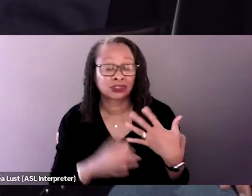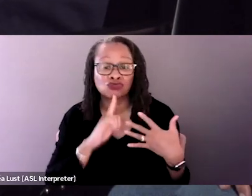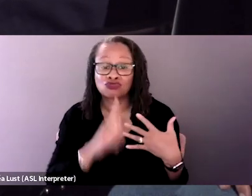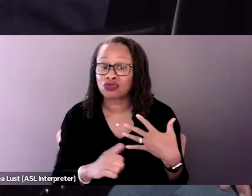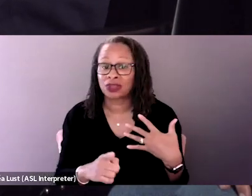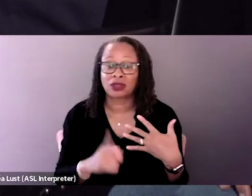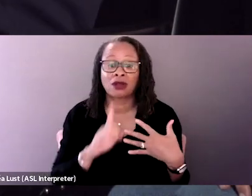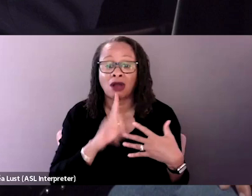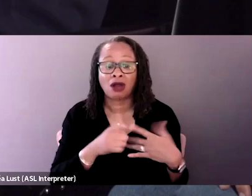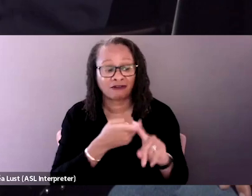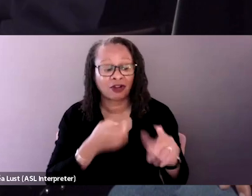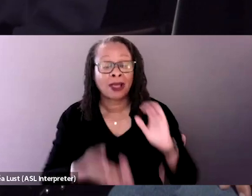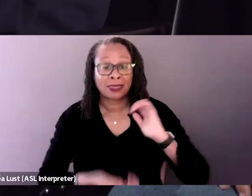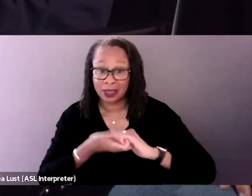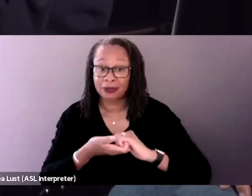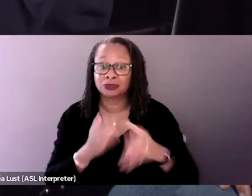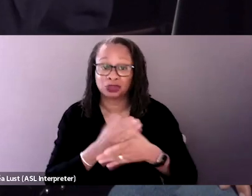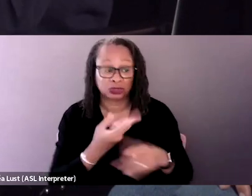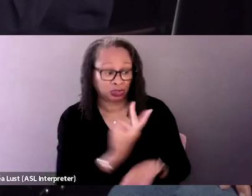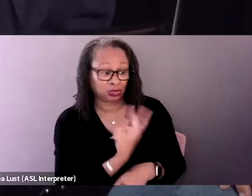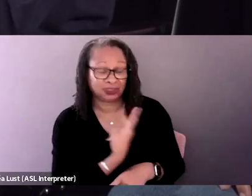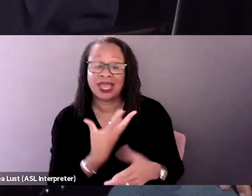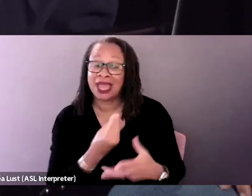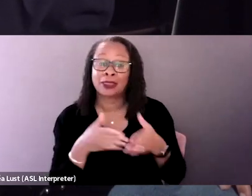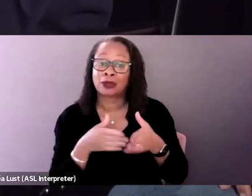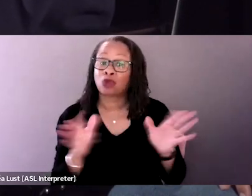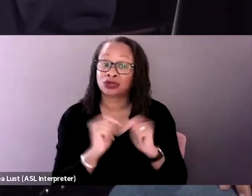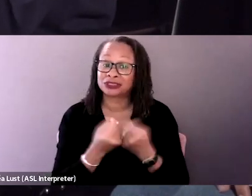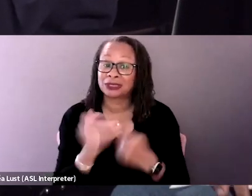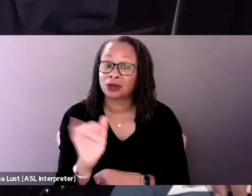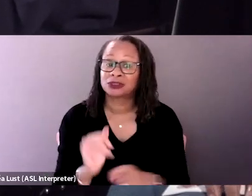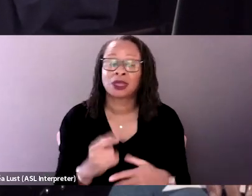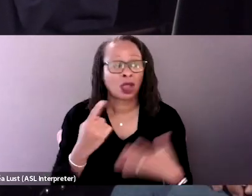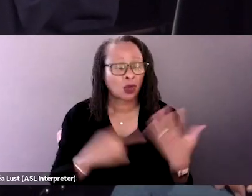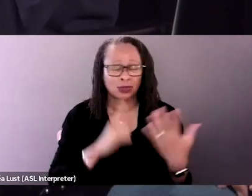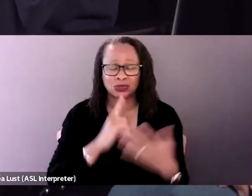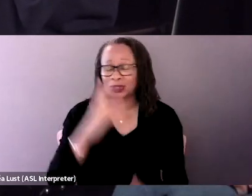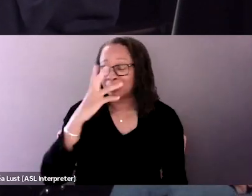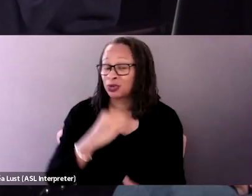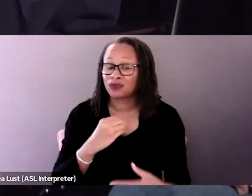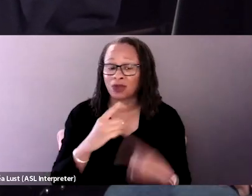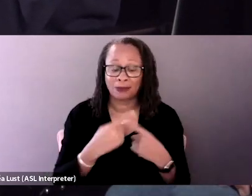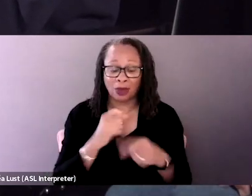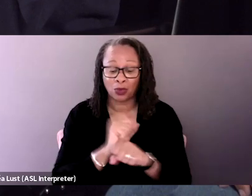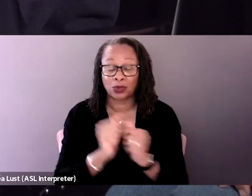the collaboration between the two of us and our broader team. But what was really beautiful about working with Julian for me was